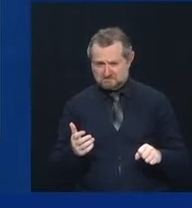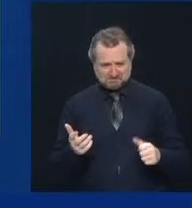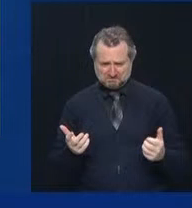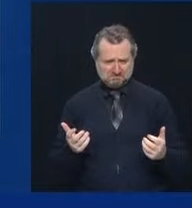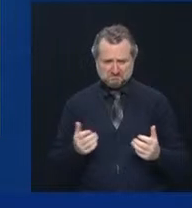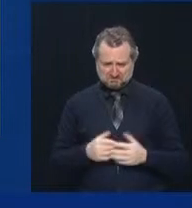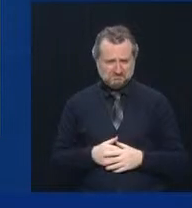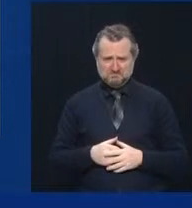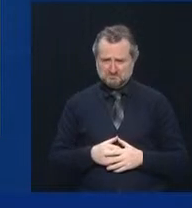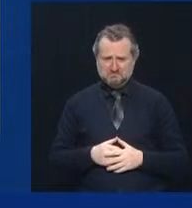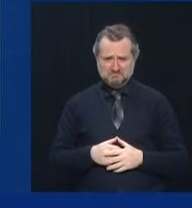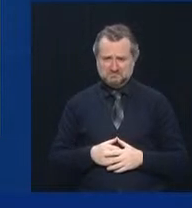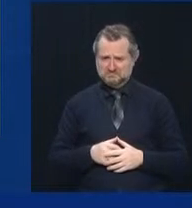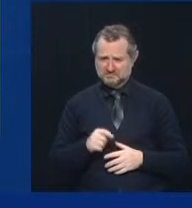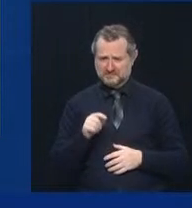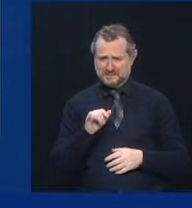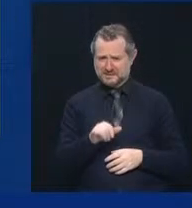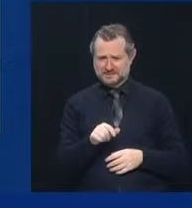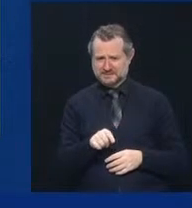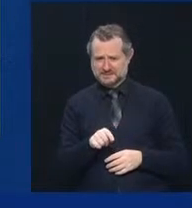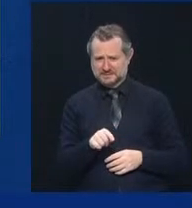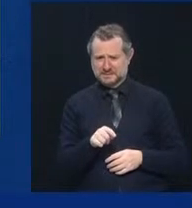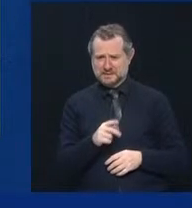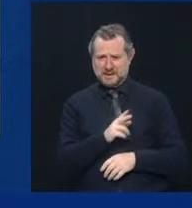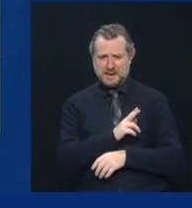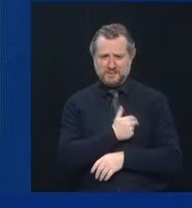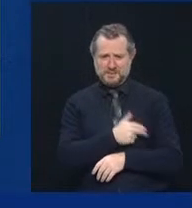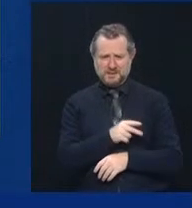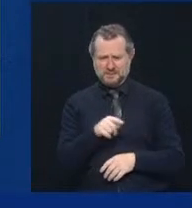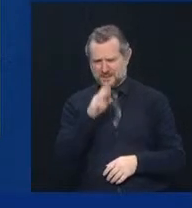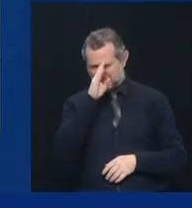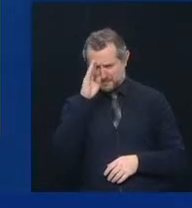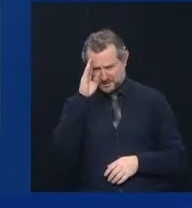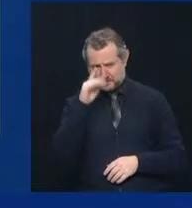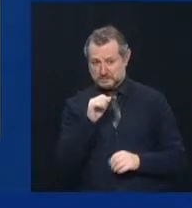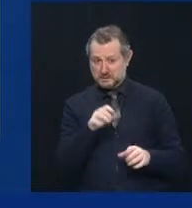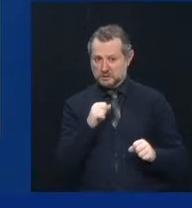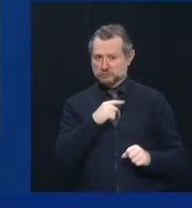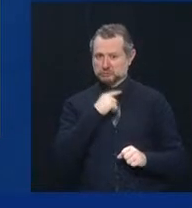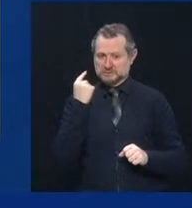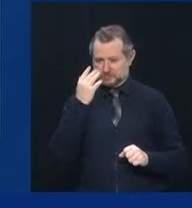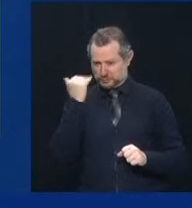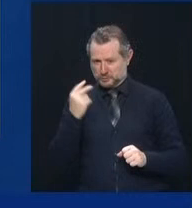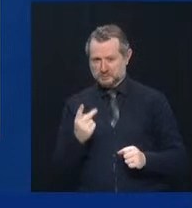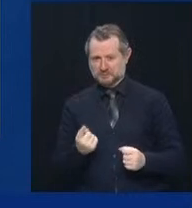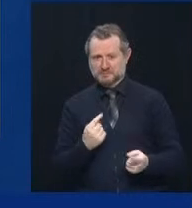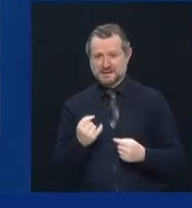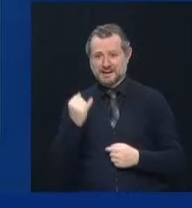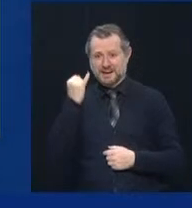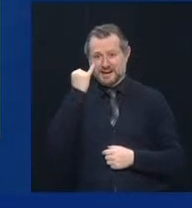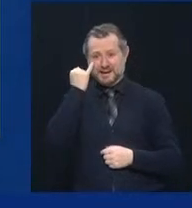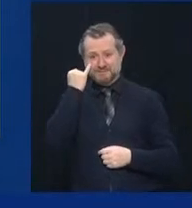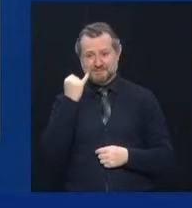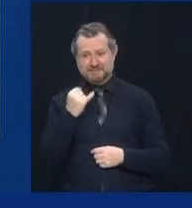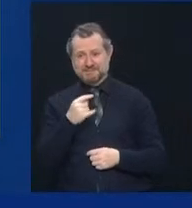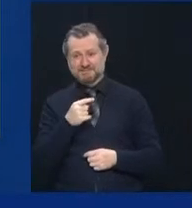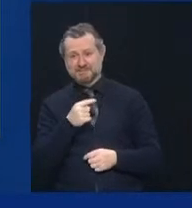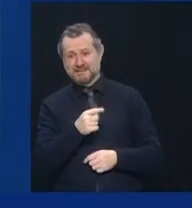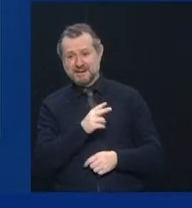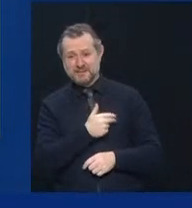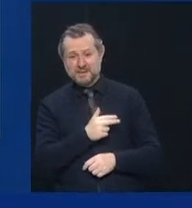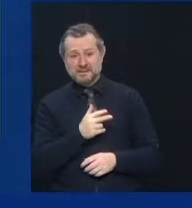does jeopardize the hospital capacity in these areas. And if you're going to see a hospital run